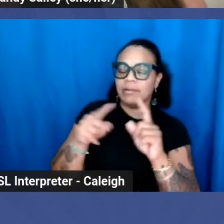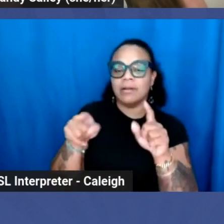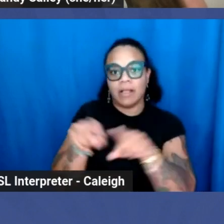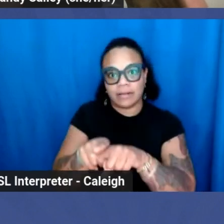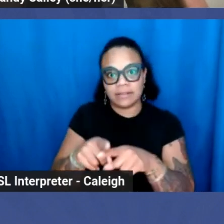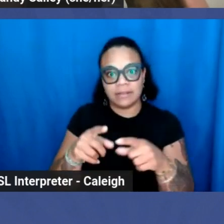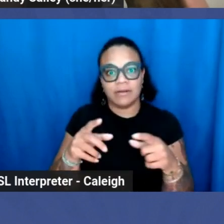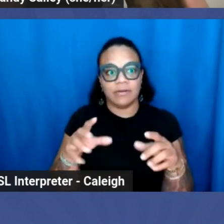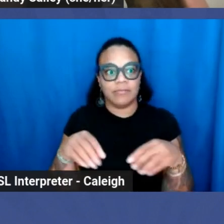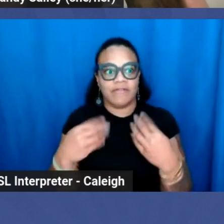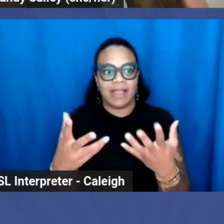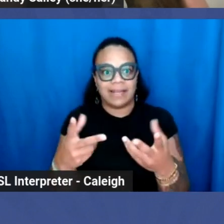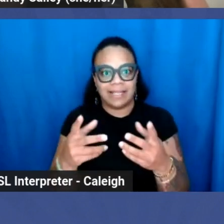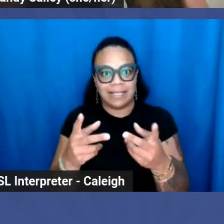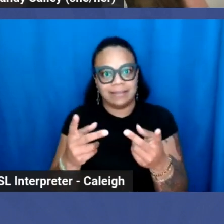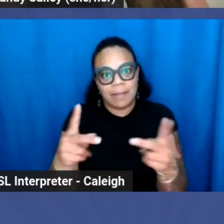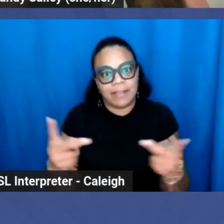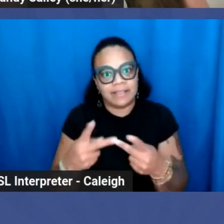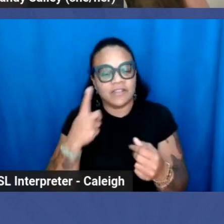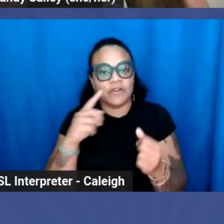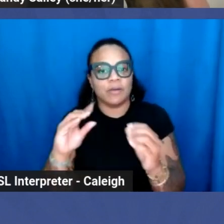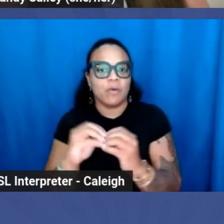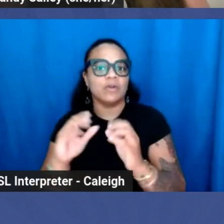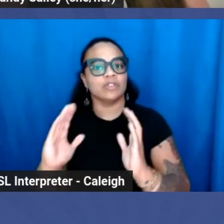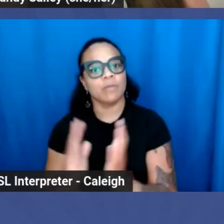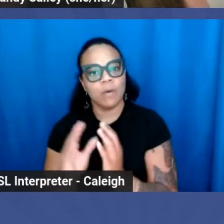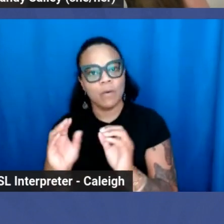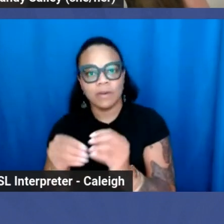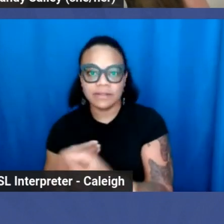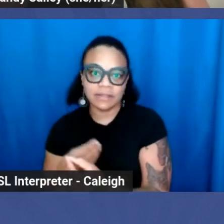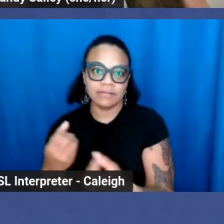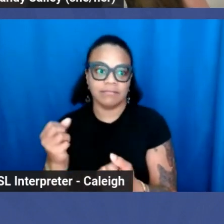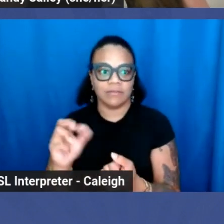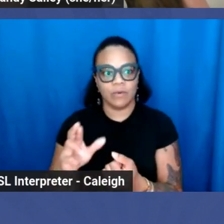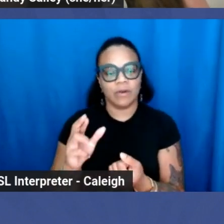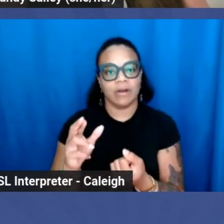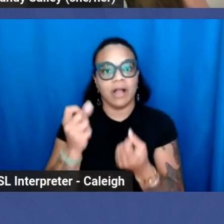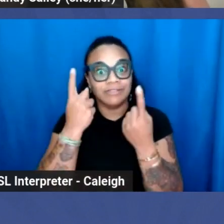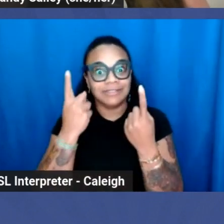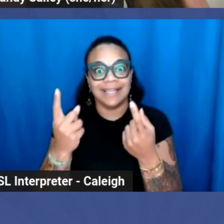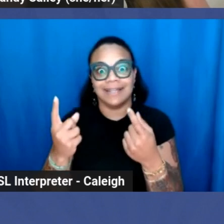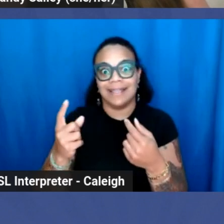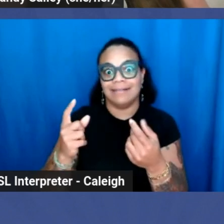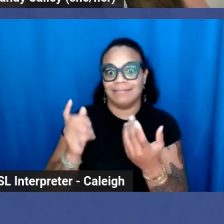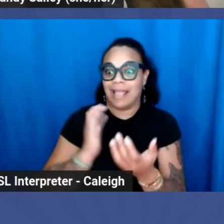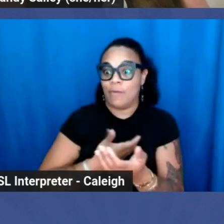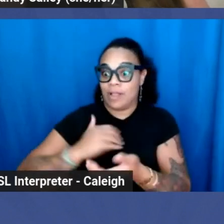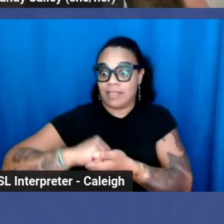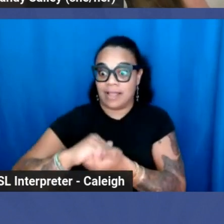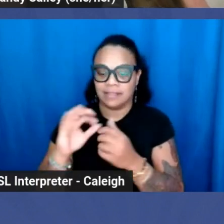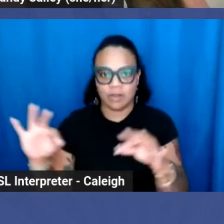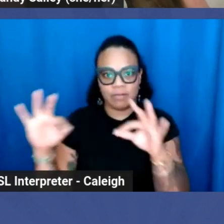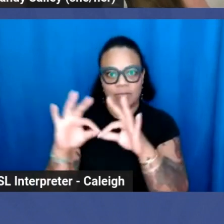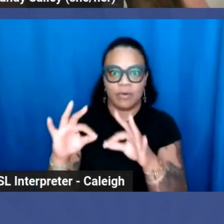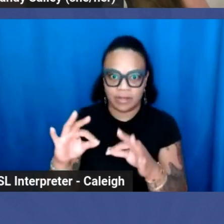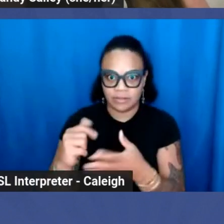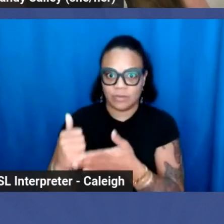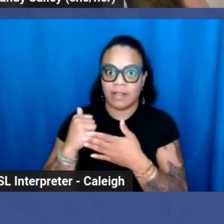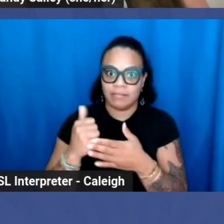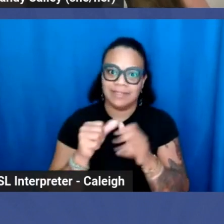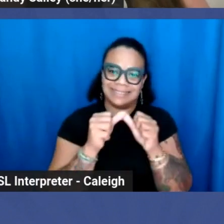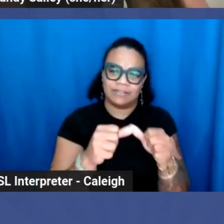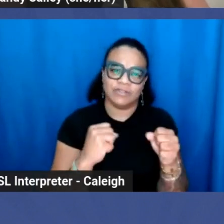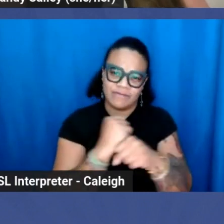spaces to smaller organizations or the importance of our alliances are key for us to keep on fighting the algorithm on